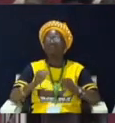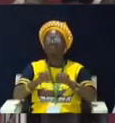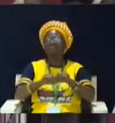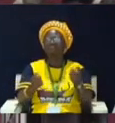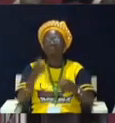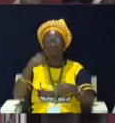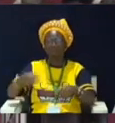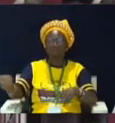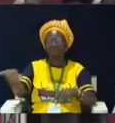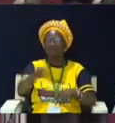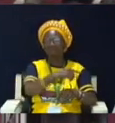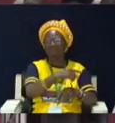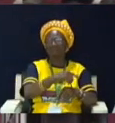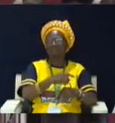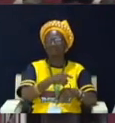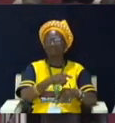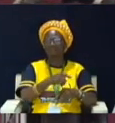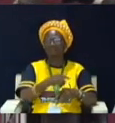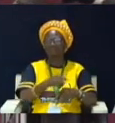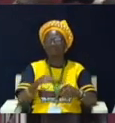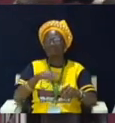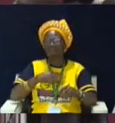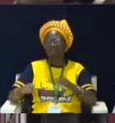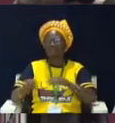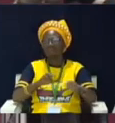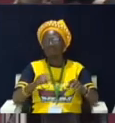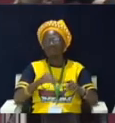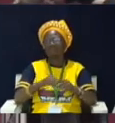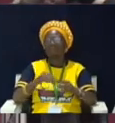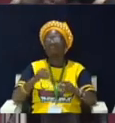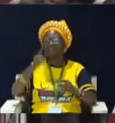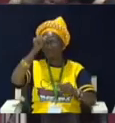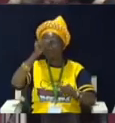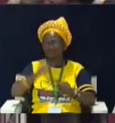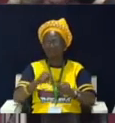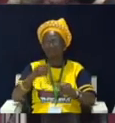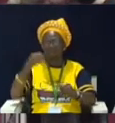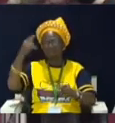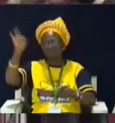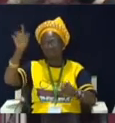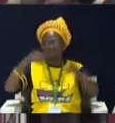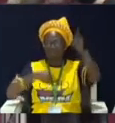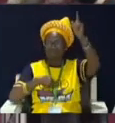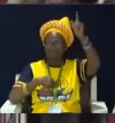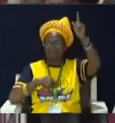you. This do in remembrance of me."